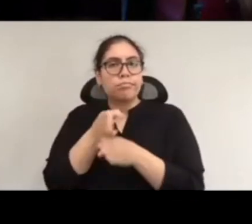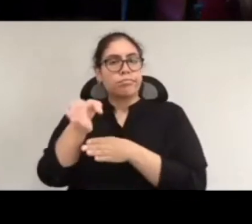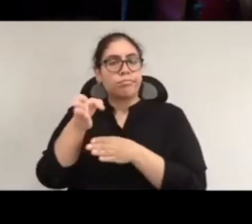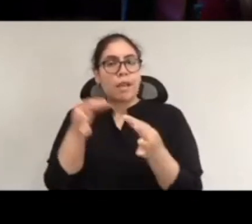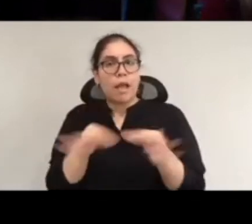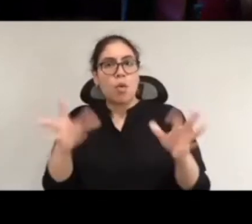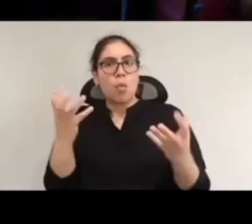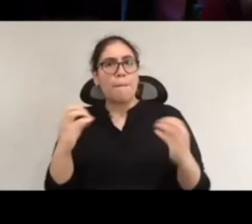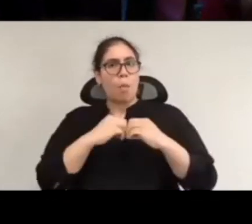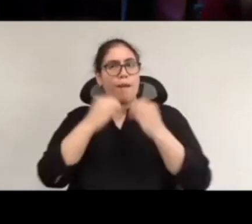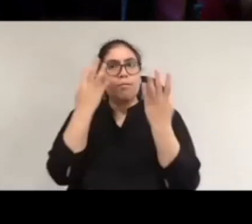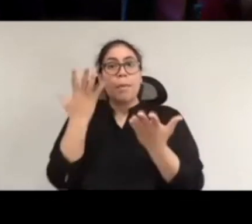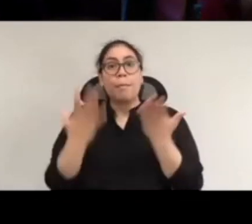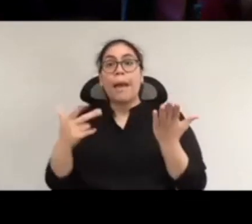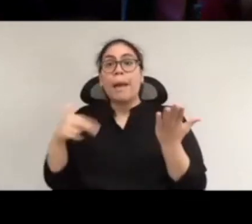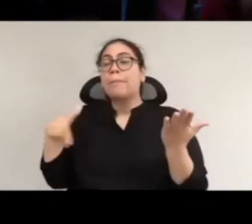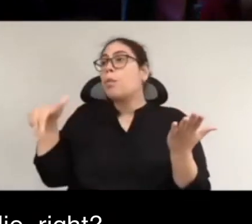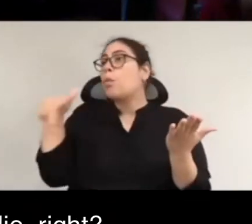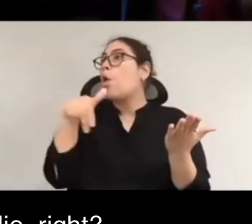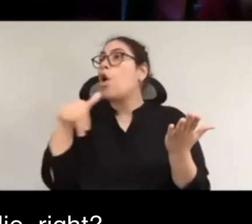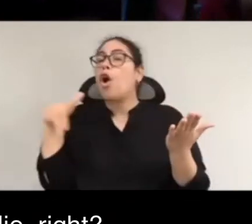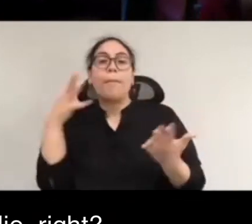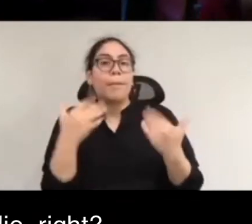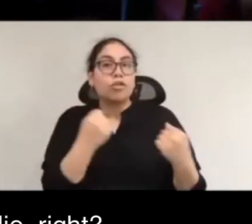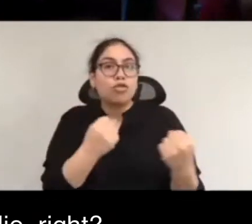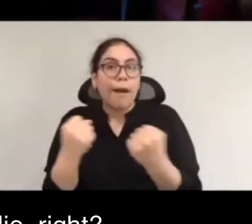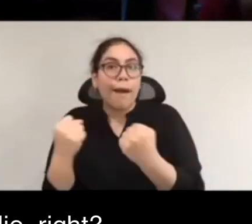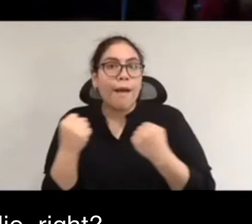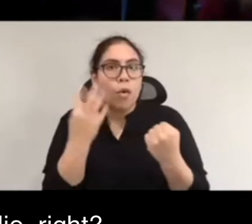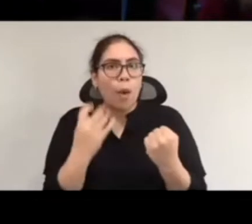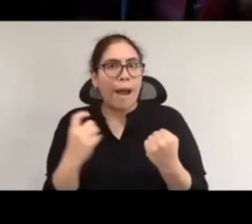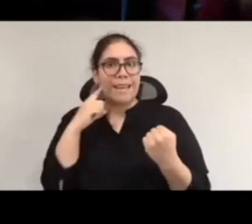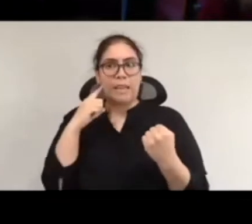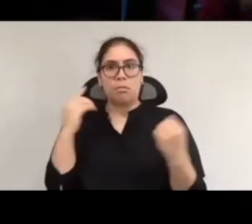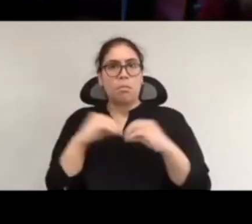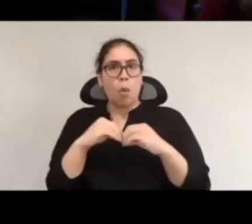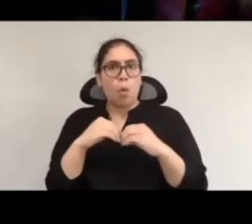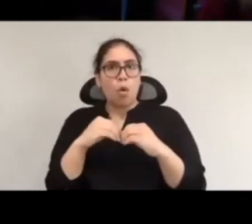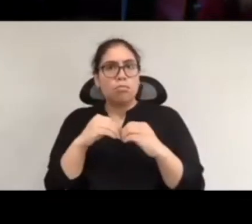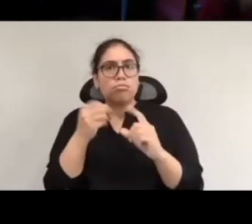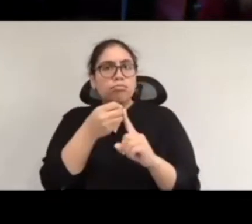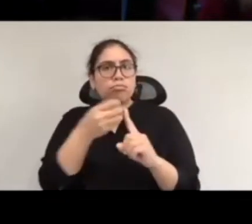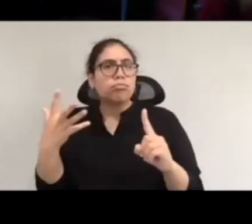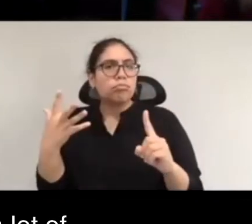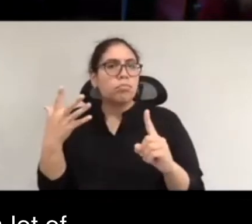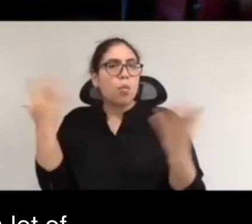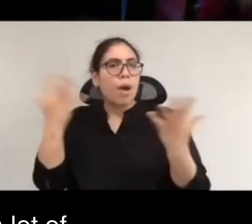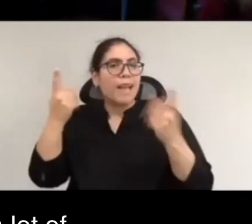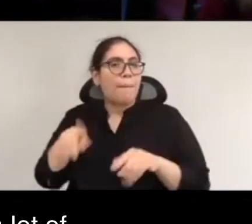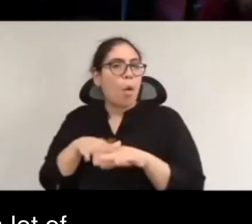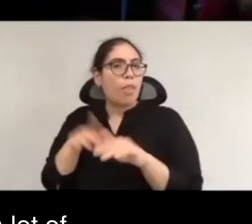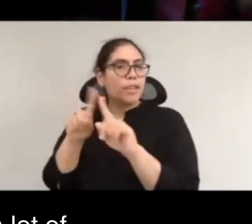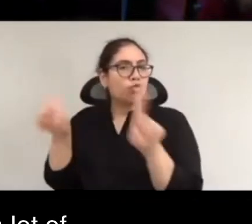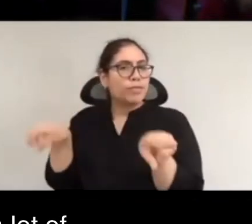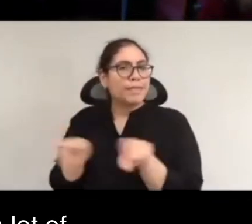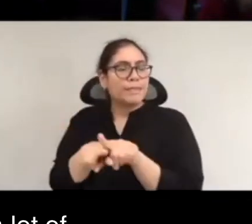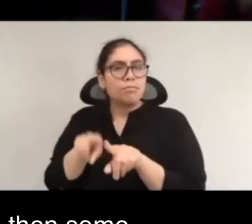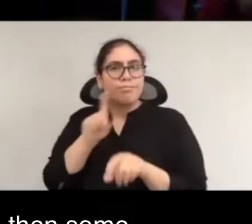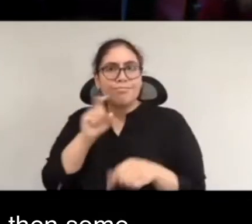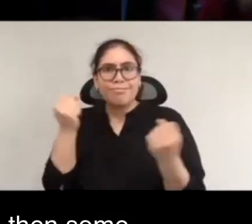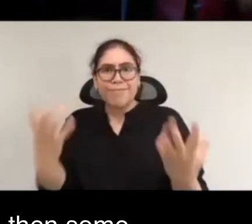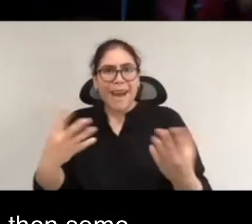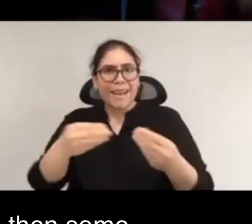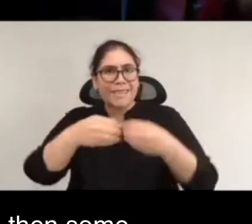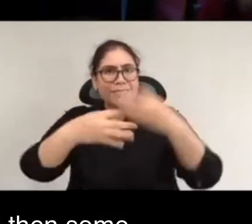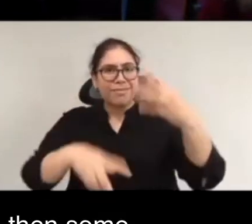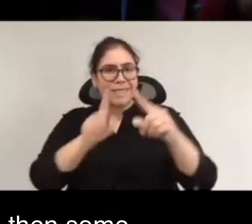They're moving around somewhere and they're driving and they want to hear some Cooking. audio, right? Yeah. But it's an audio movie. So there's a lot of different reasons people like